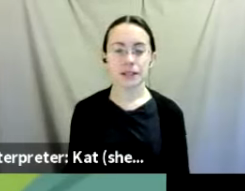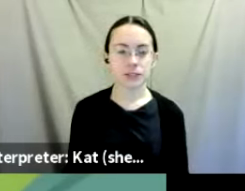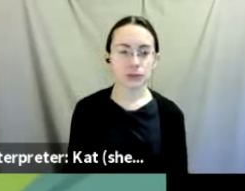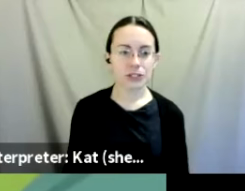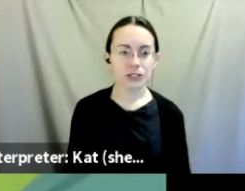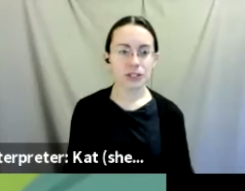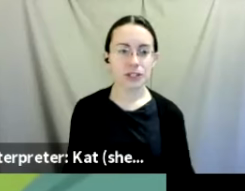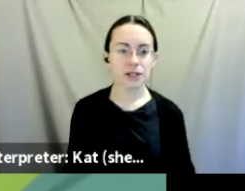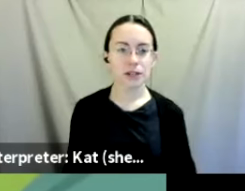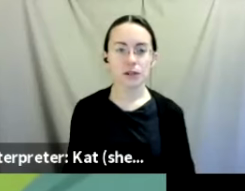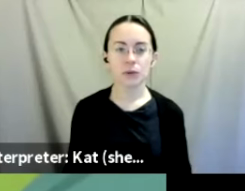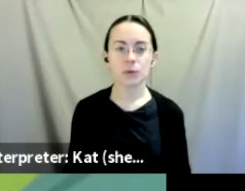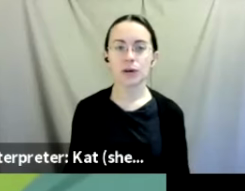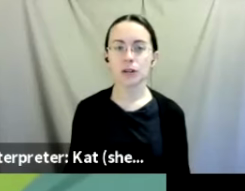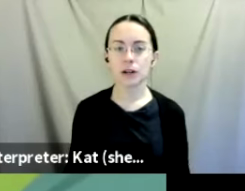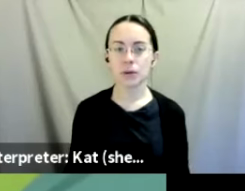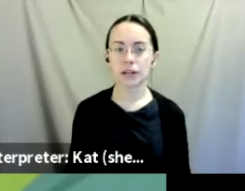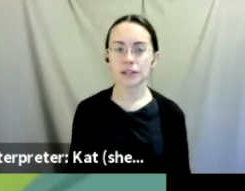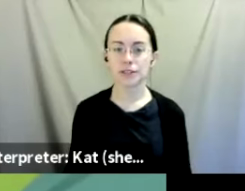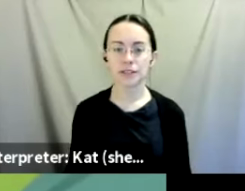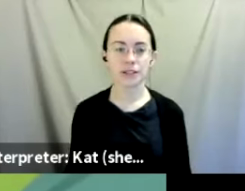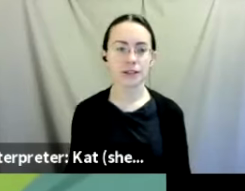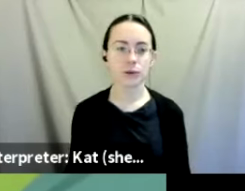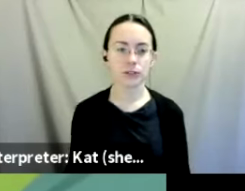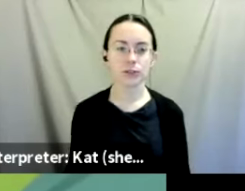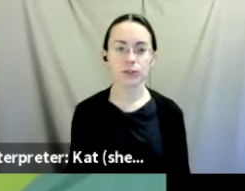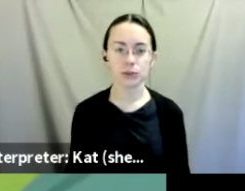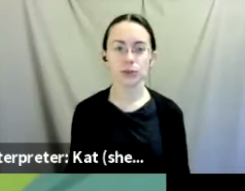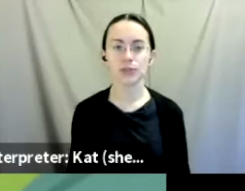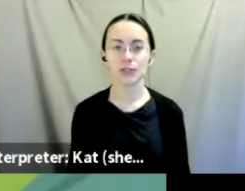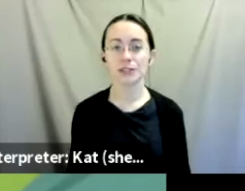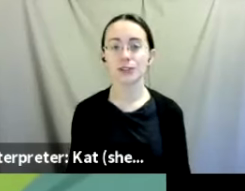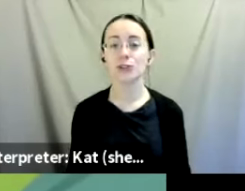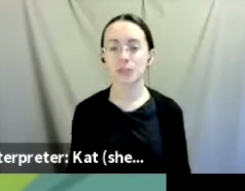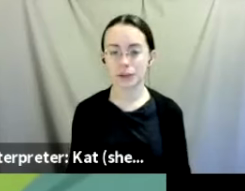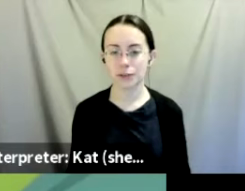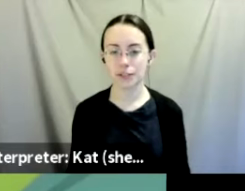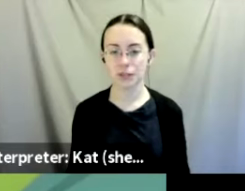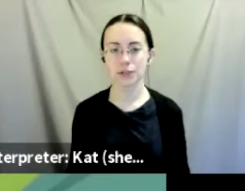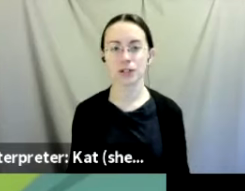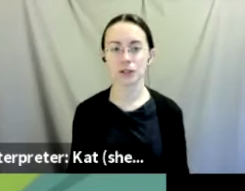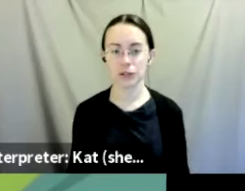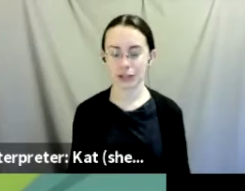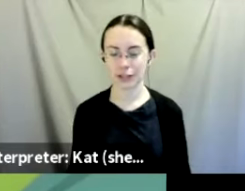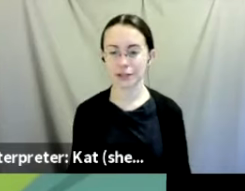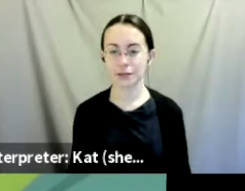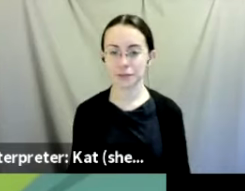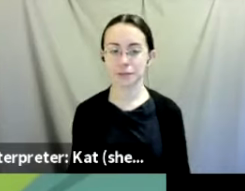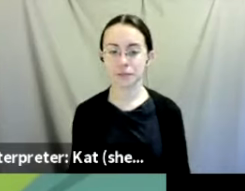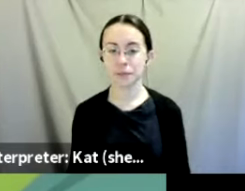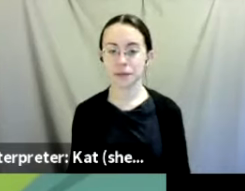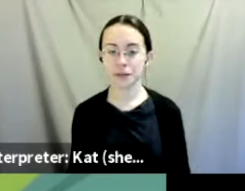And the next question here, what would a comprehensive sex ed course for schools that is inclusive of the deaf community look like?